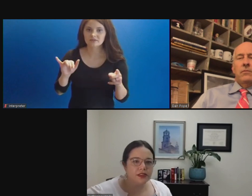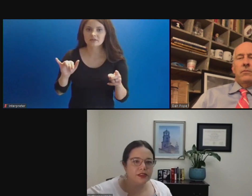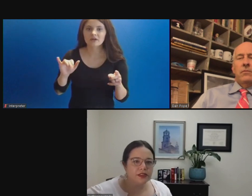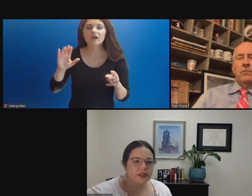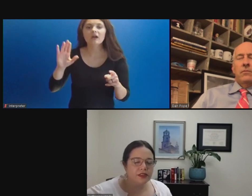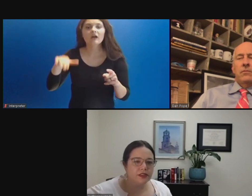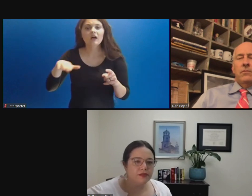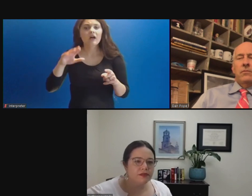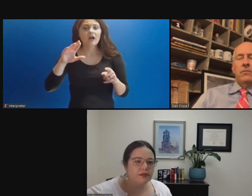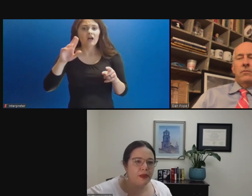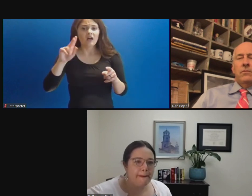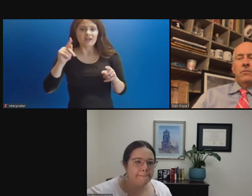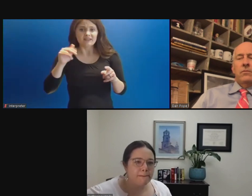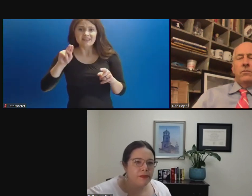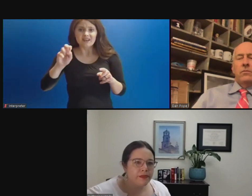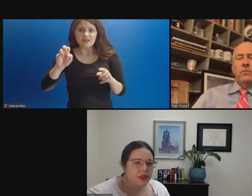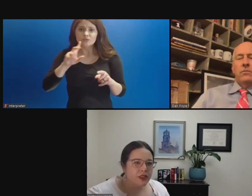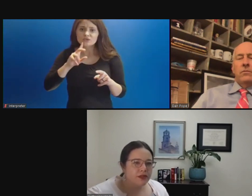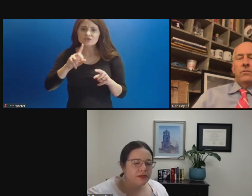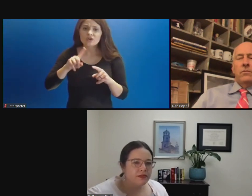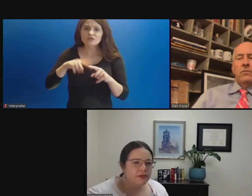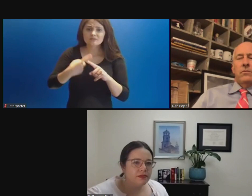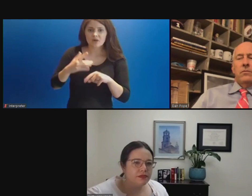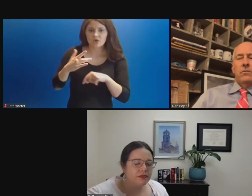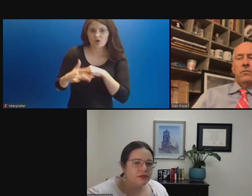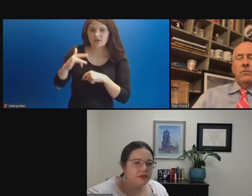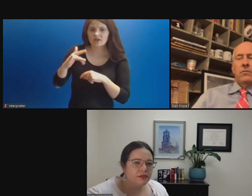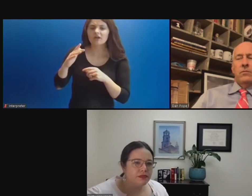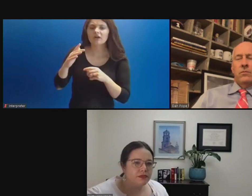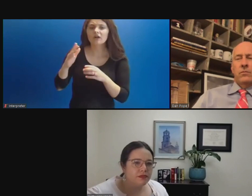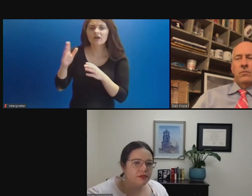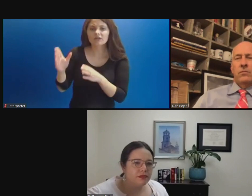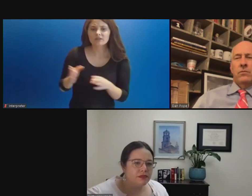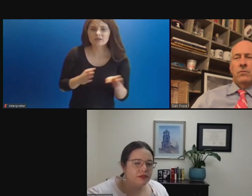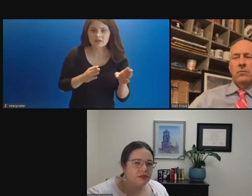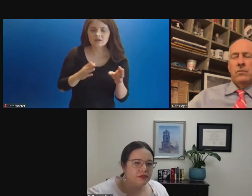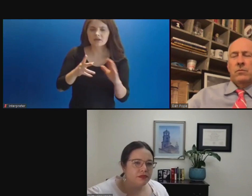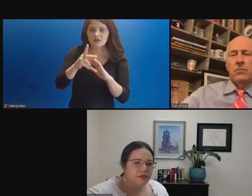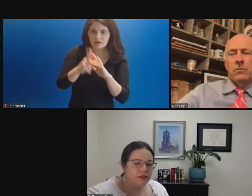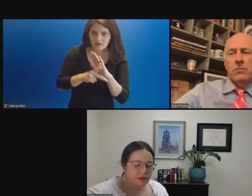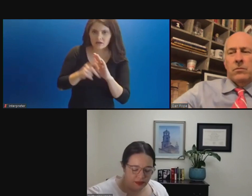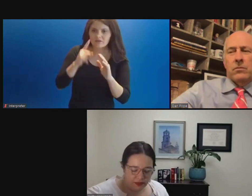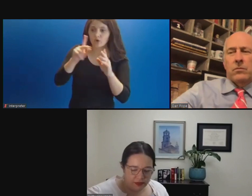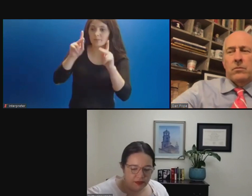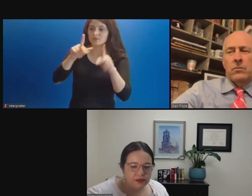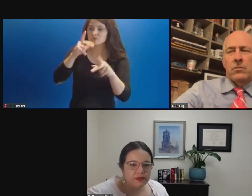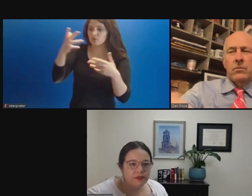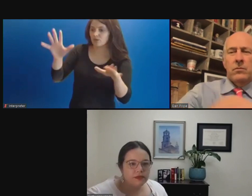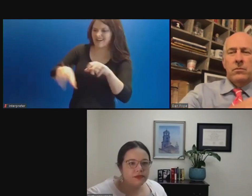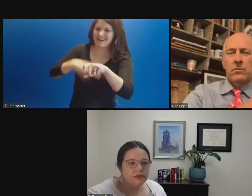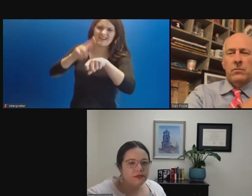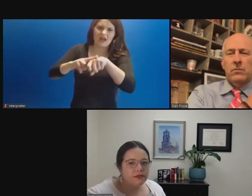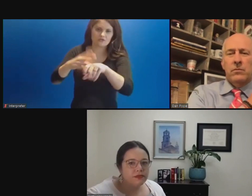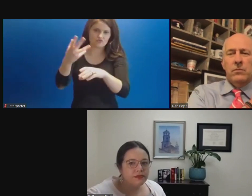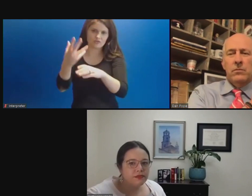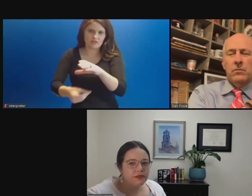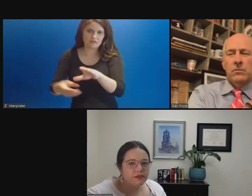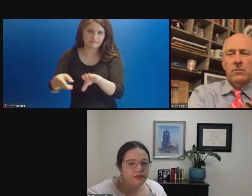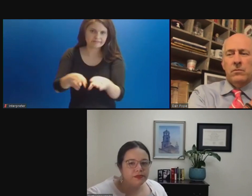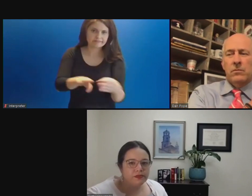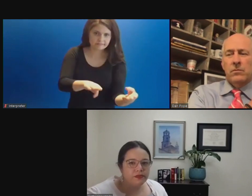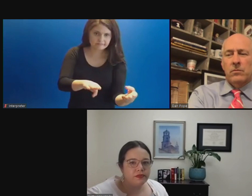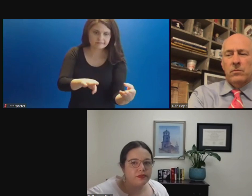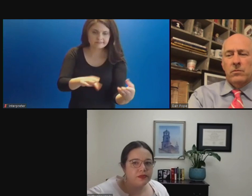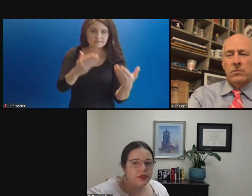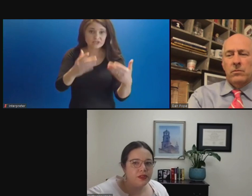Catherine, we talked a little bit earlier about the protocol for having someone that has passed away naturally, having